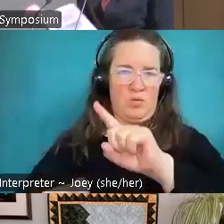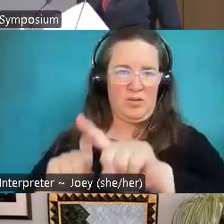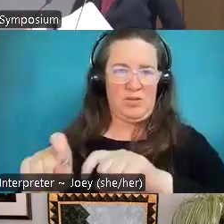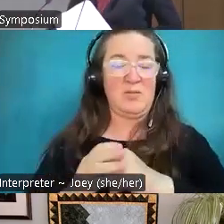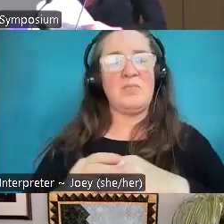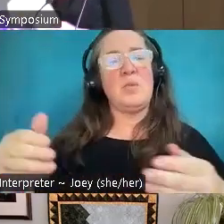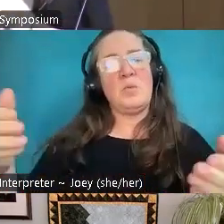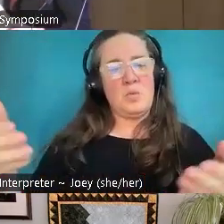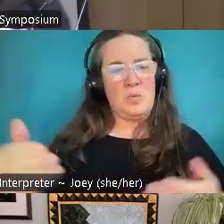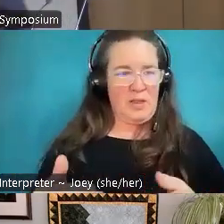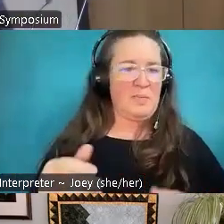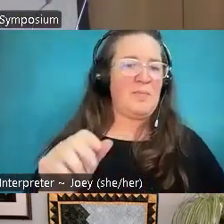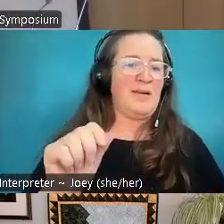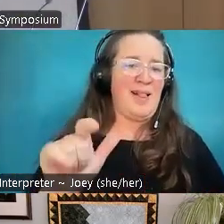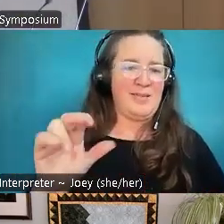Sbrana.